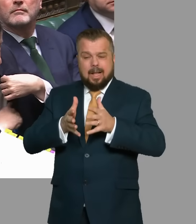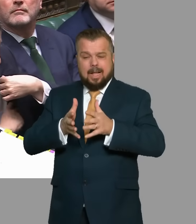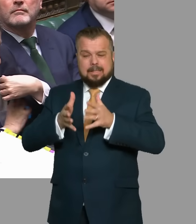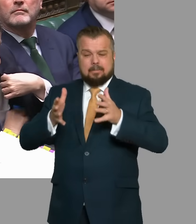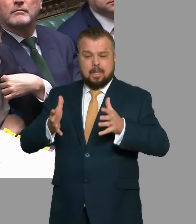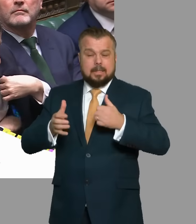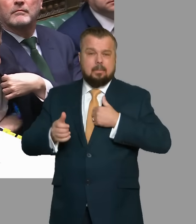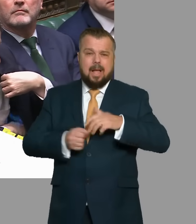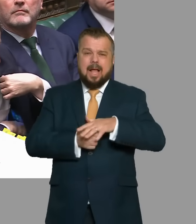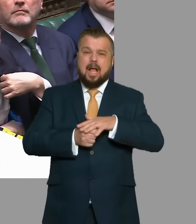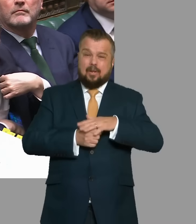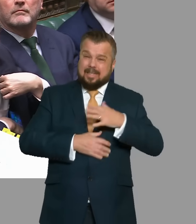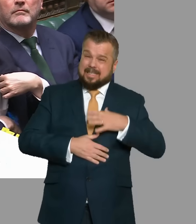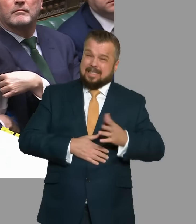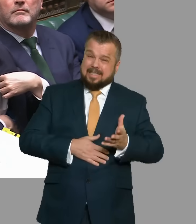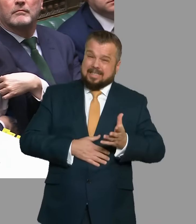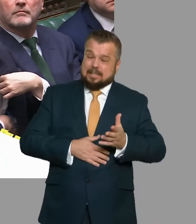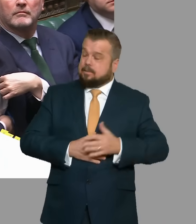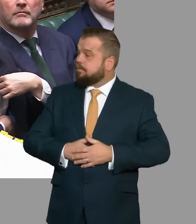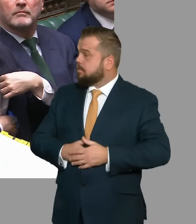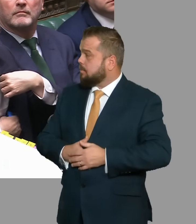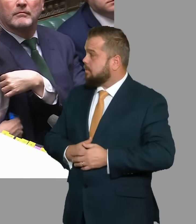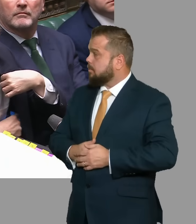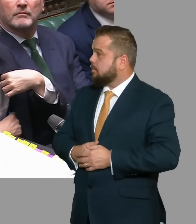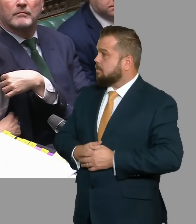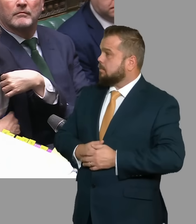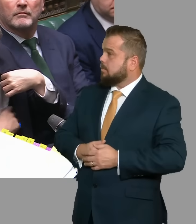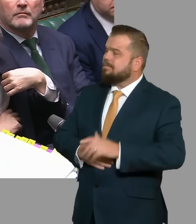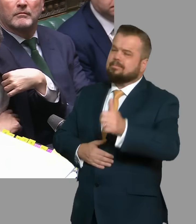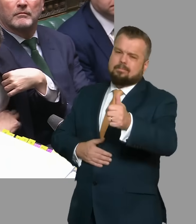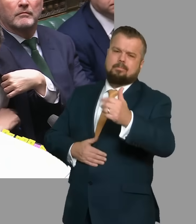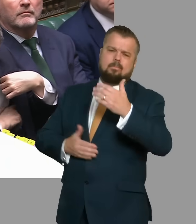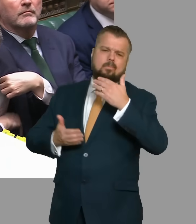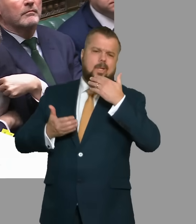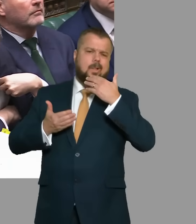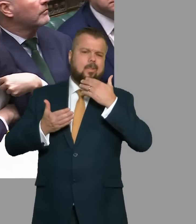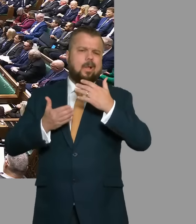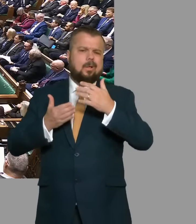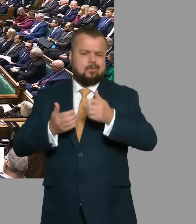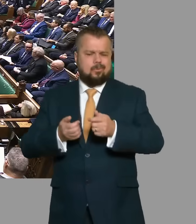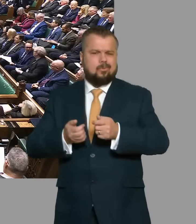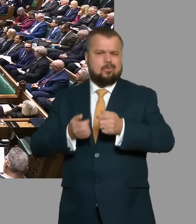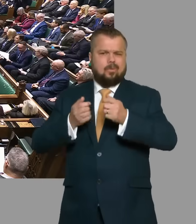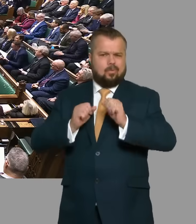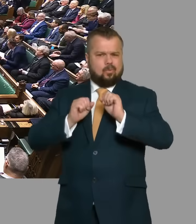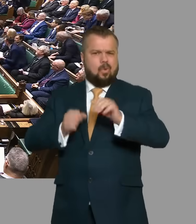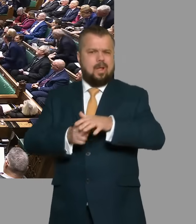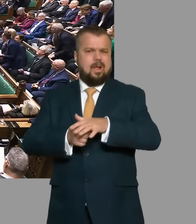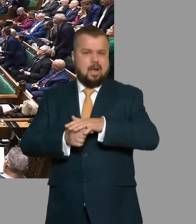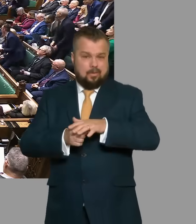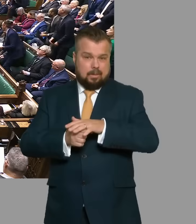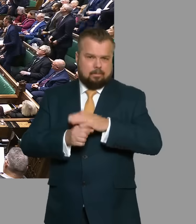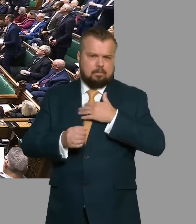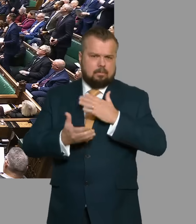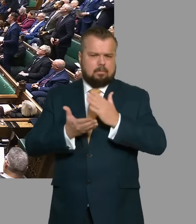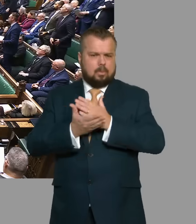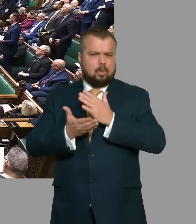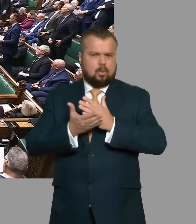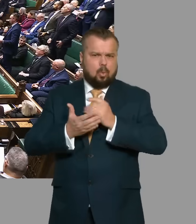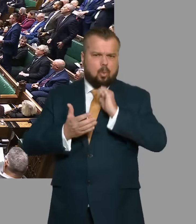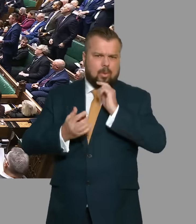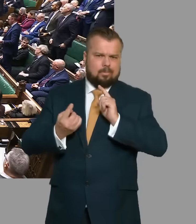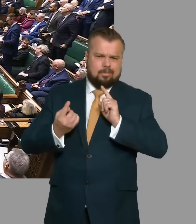meeting with the relevant minister to talk through his particular concerns so that we can seek to address them. Jasmine Qureshi. Thank you,